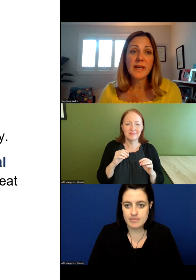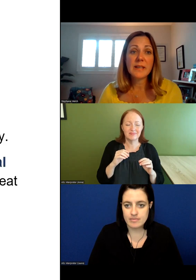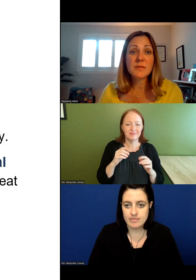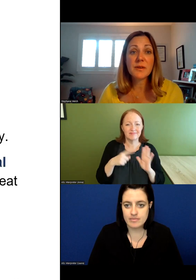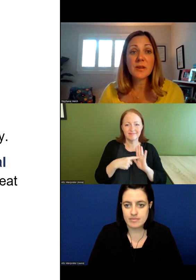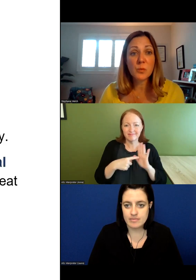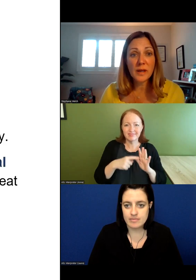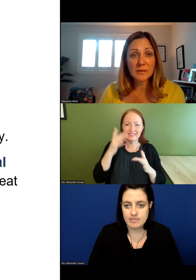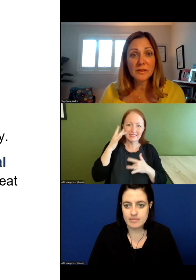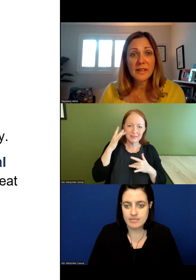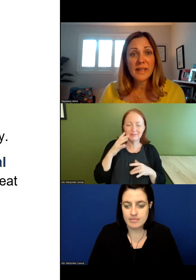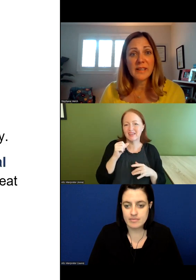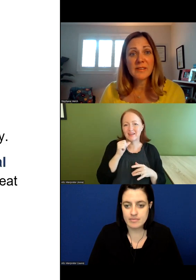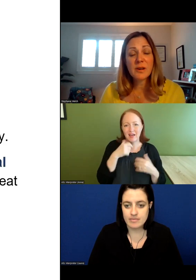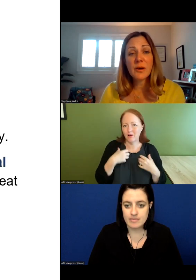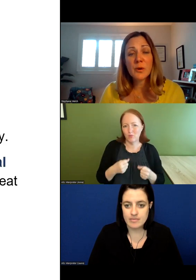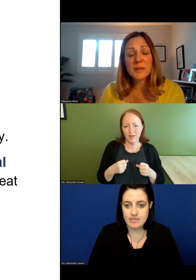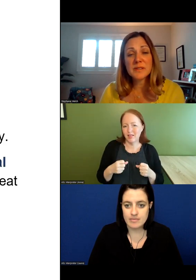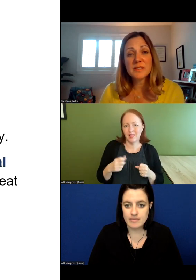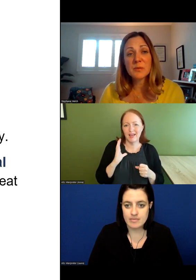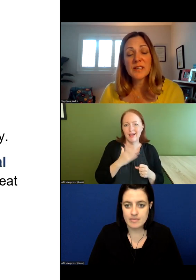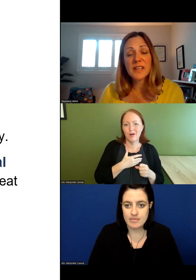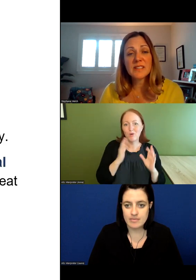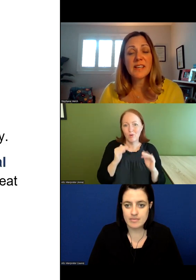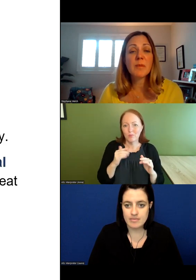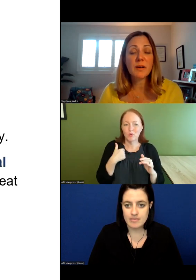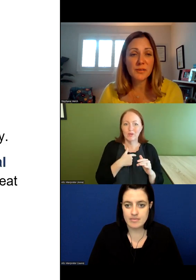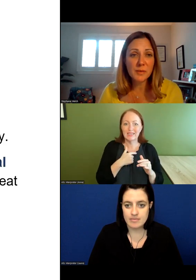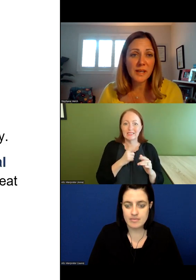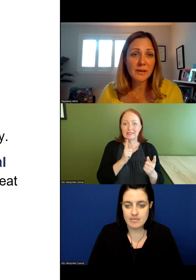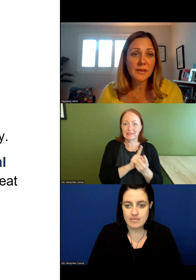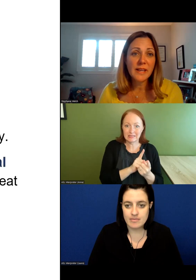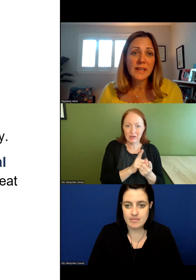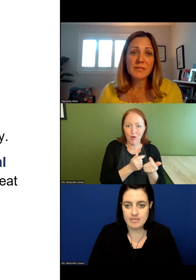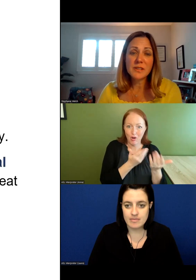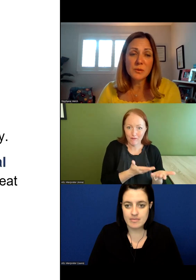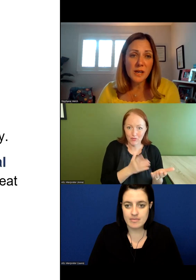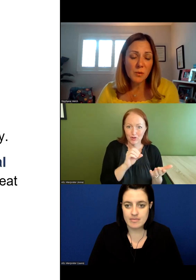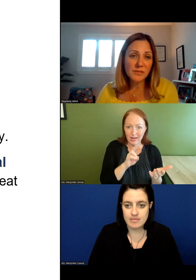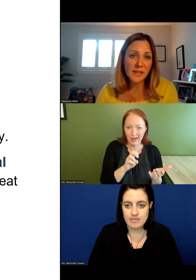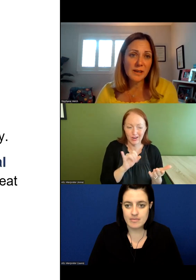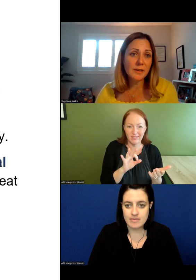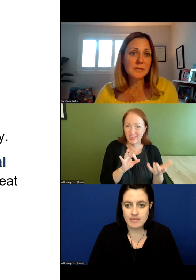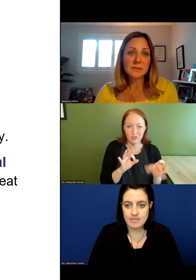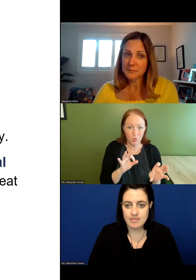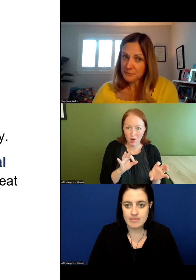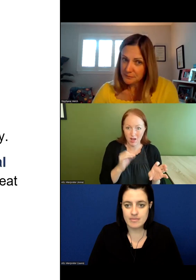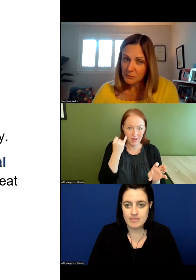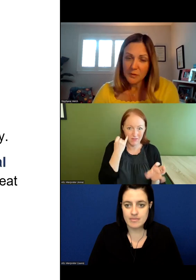symptoms and is very unwell. And I think our hope is that we can get to them, offer them care. If they do not want the